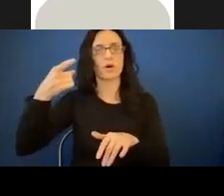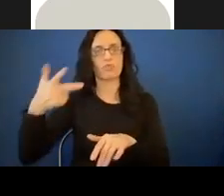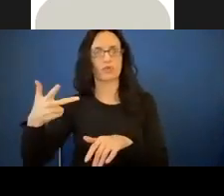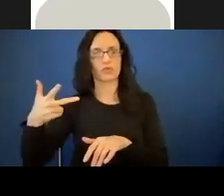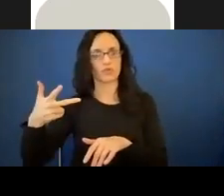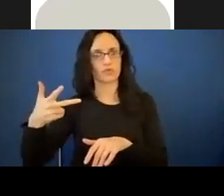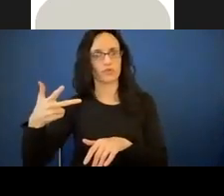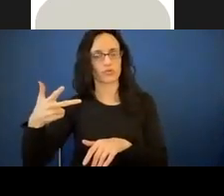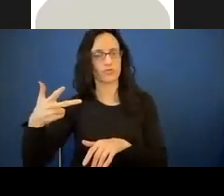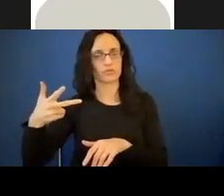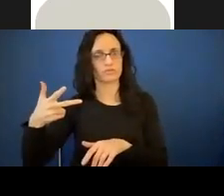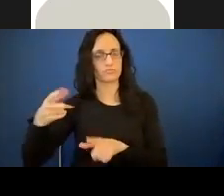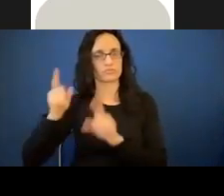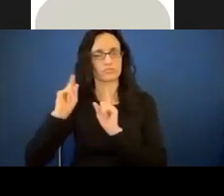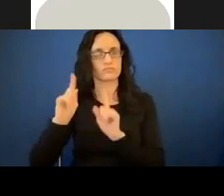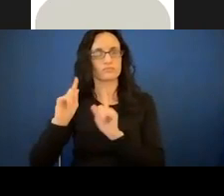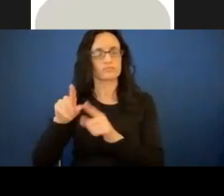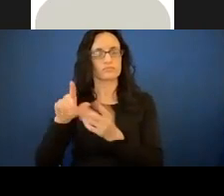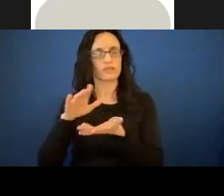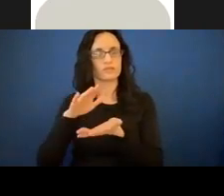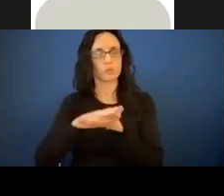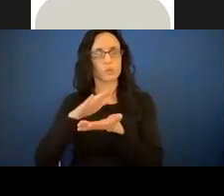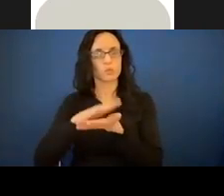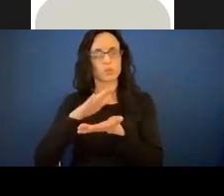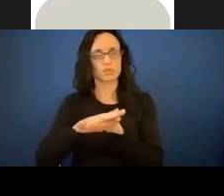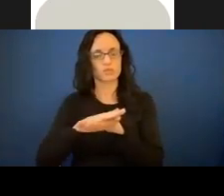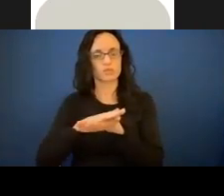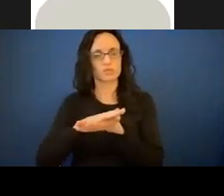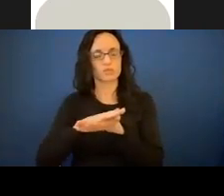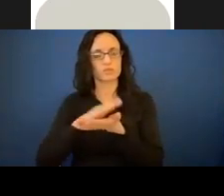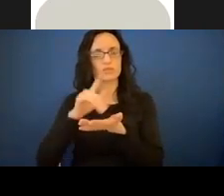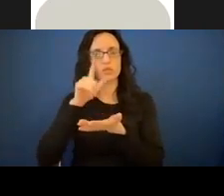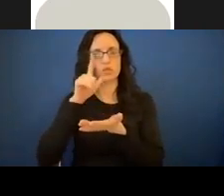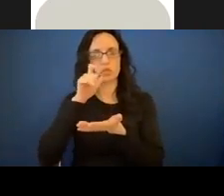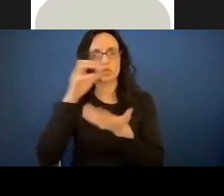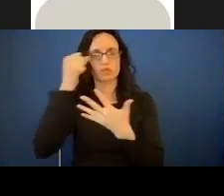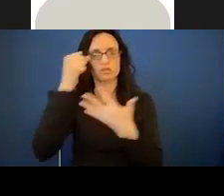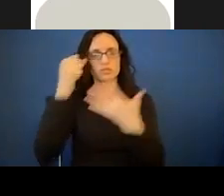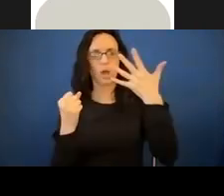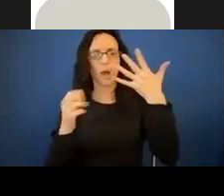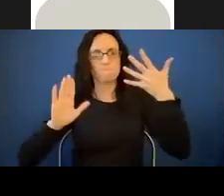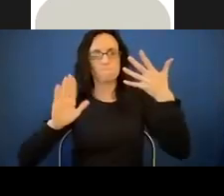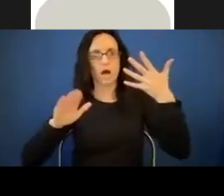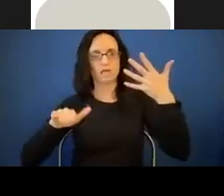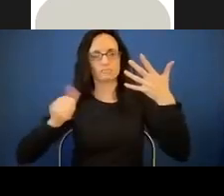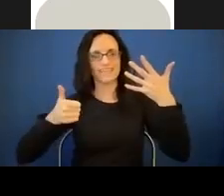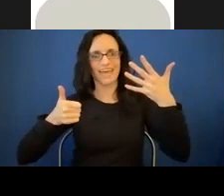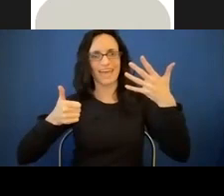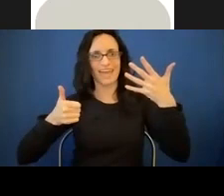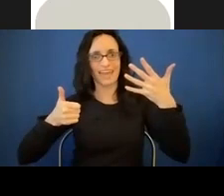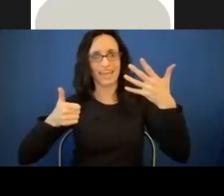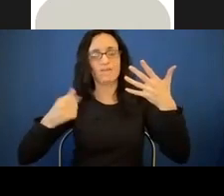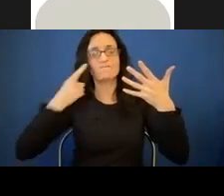attending schools in the that were ranked in the bottom 10 in the Commonwealth.